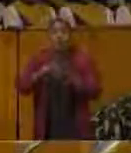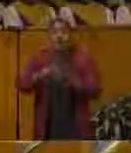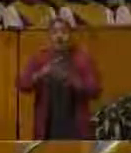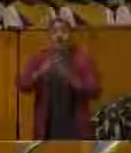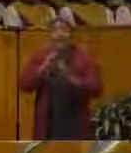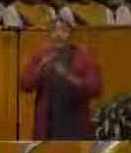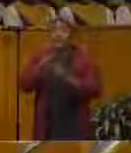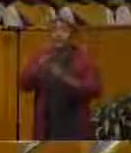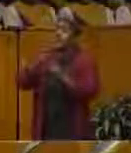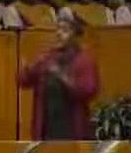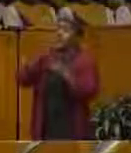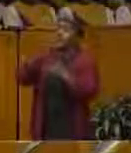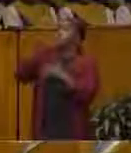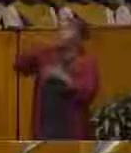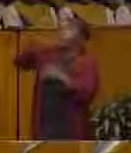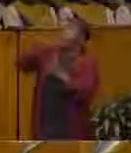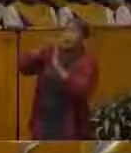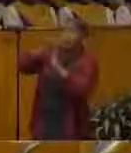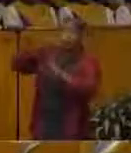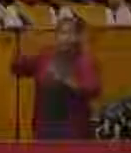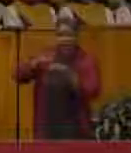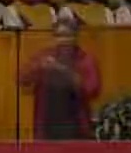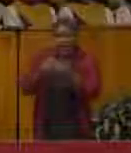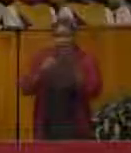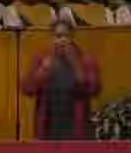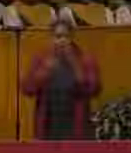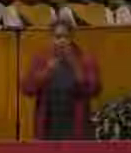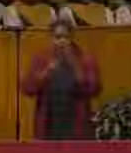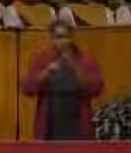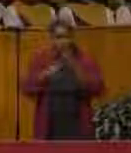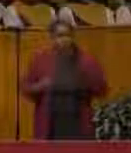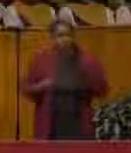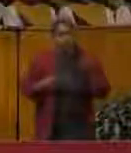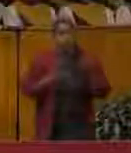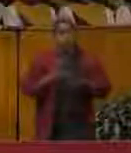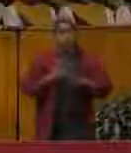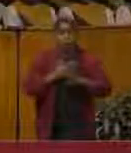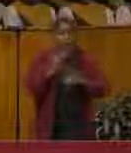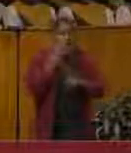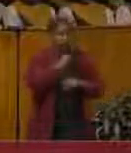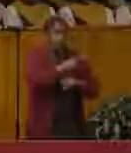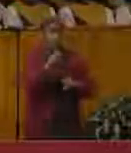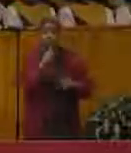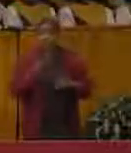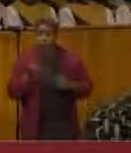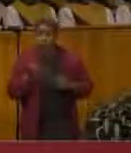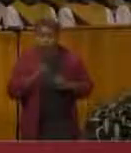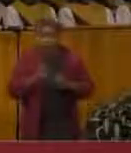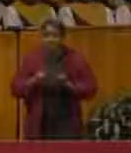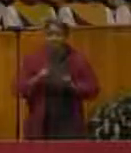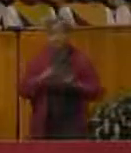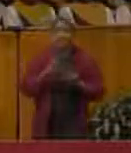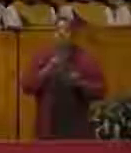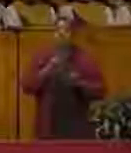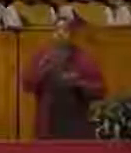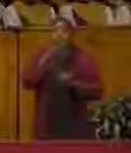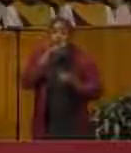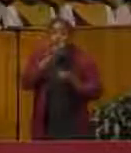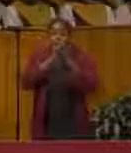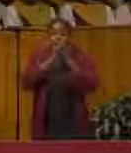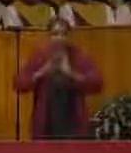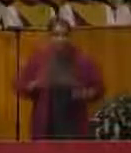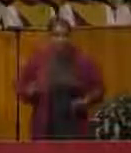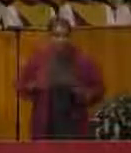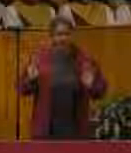allows God to be glorified. And watch number four. The choir knows this, but I'm about to tell y'all, it's about to get real quiet right